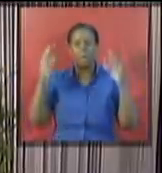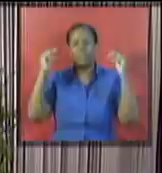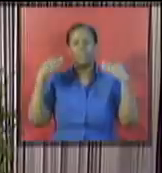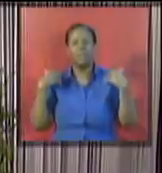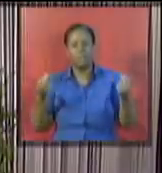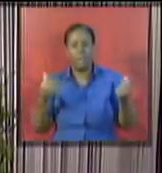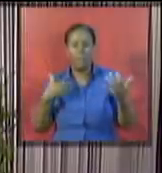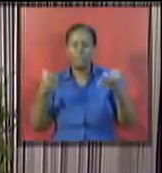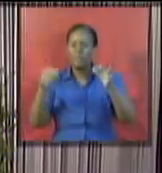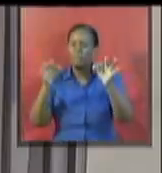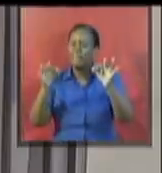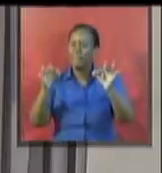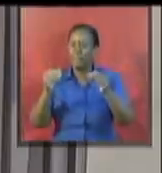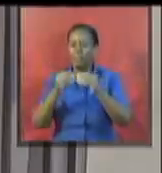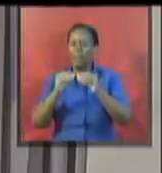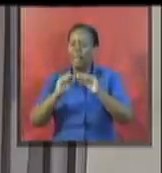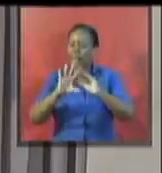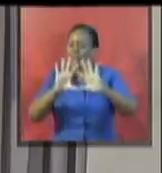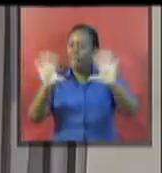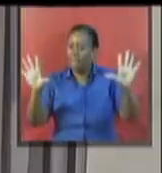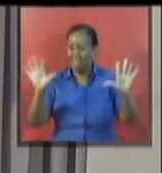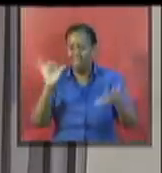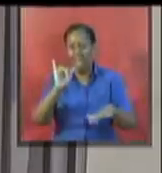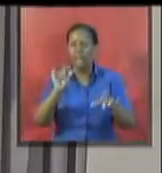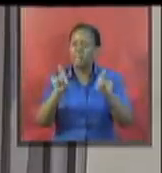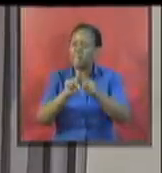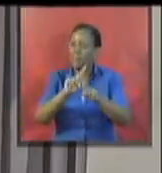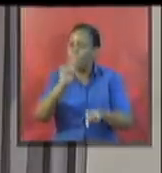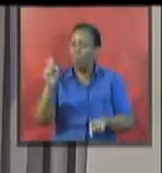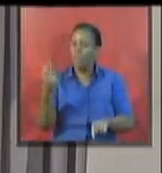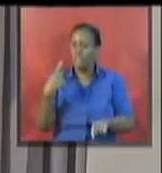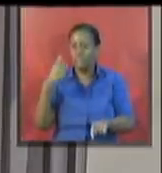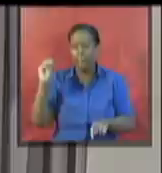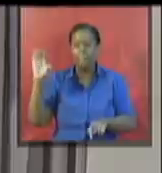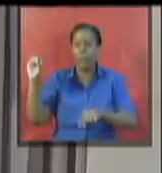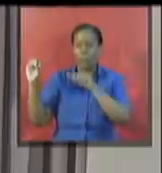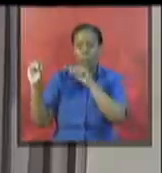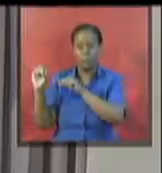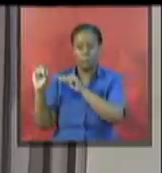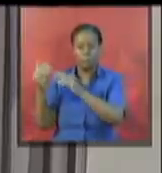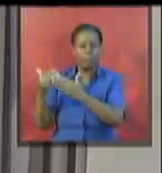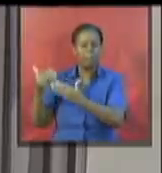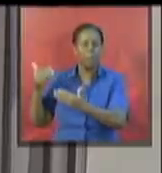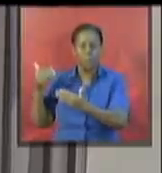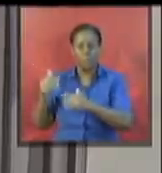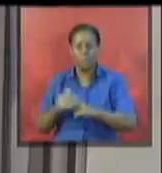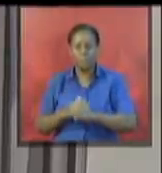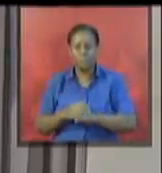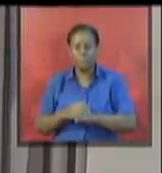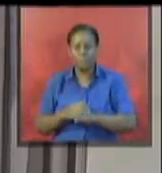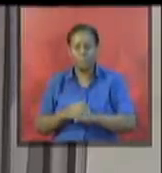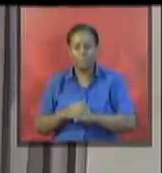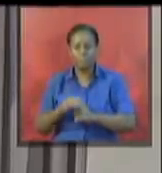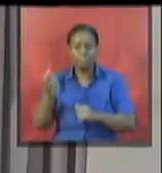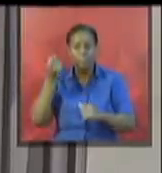This question was asked of the CMO a couple of weeks ago, and he did say at that time it is difficult to have a